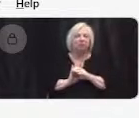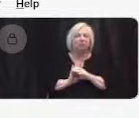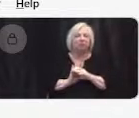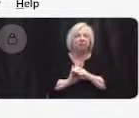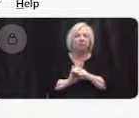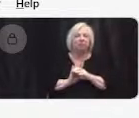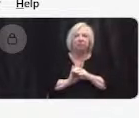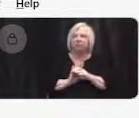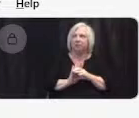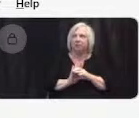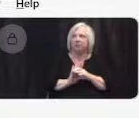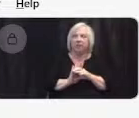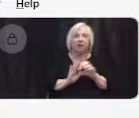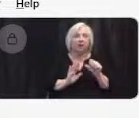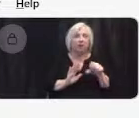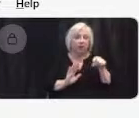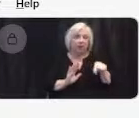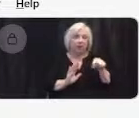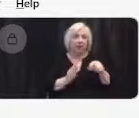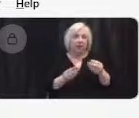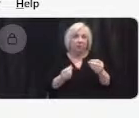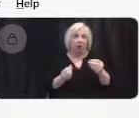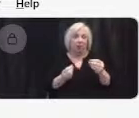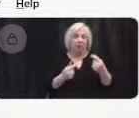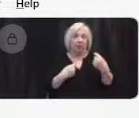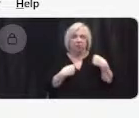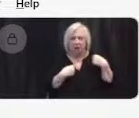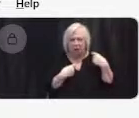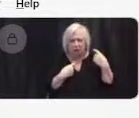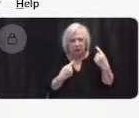So this property has always been a residential